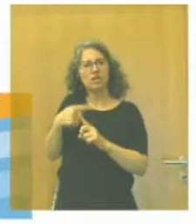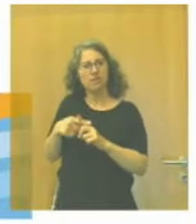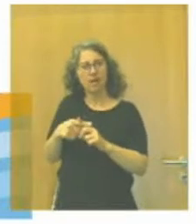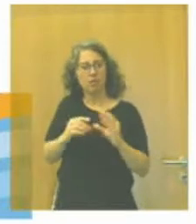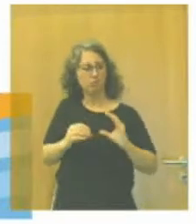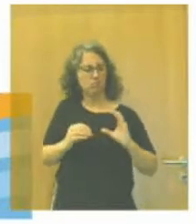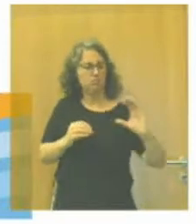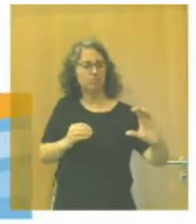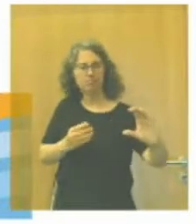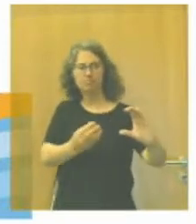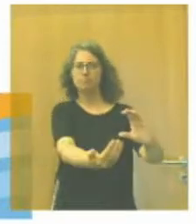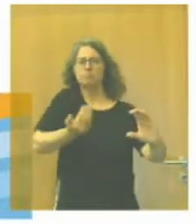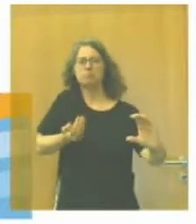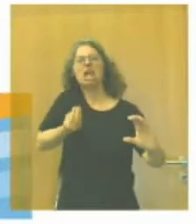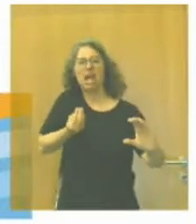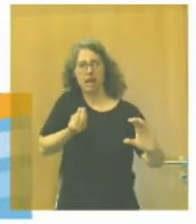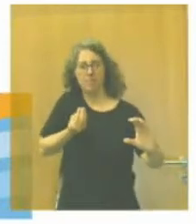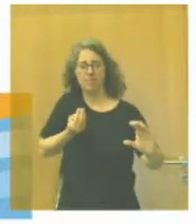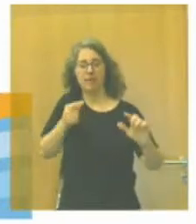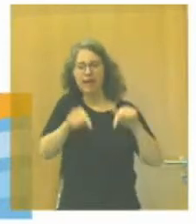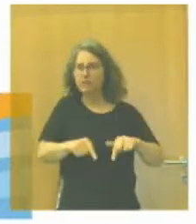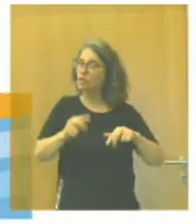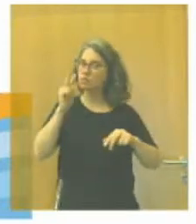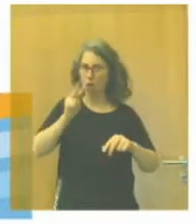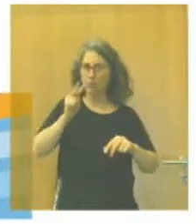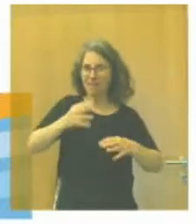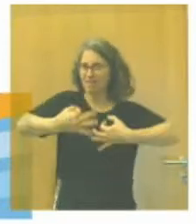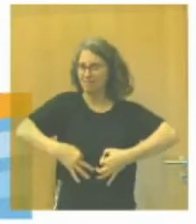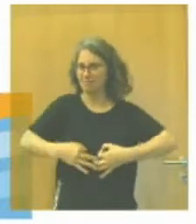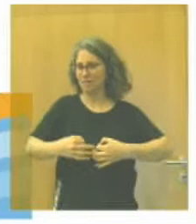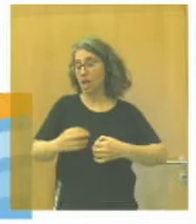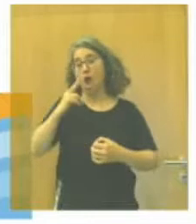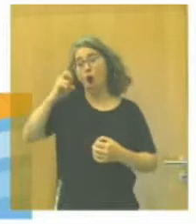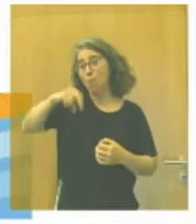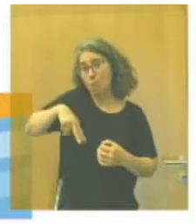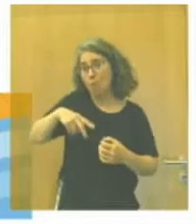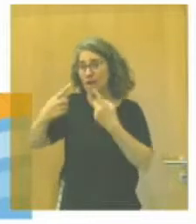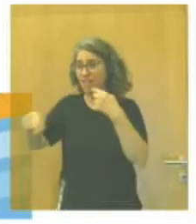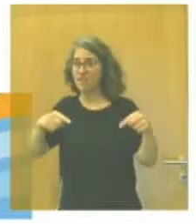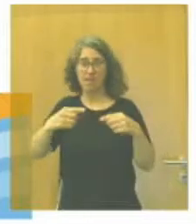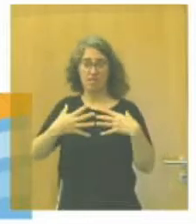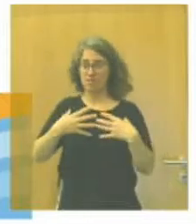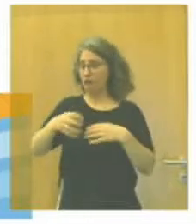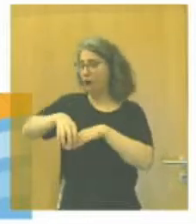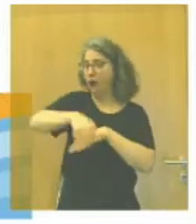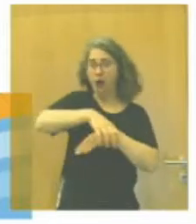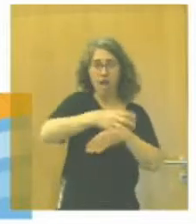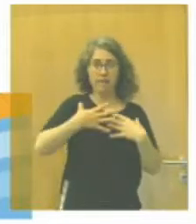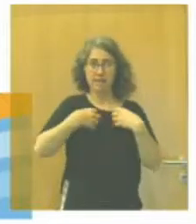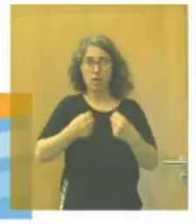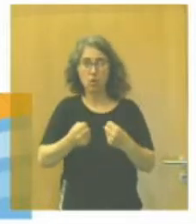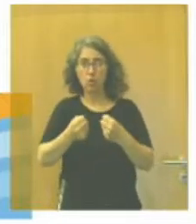pretty common thing for different areas of health to try to develop this understanding of the economics. So what we